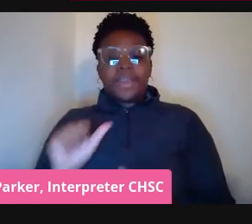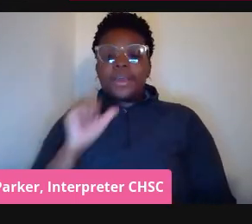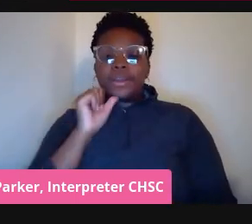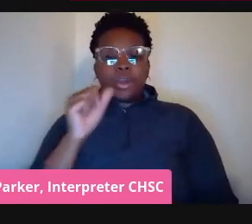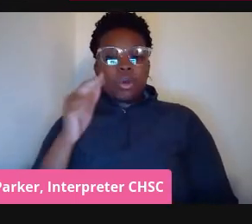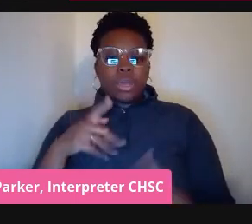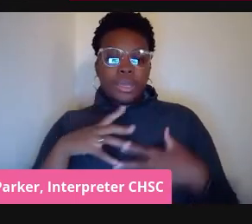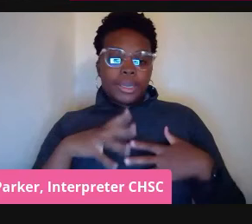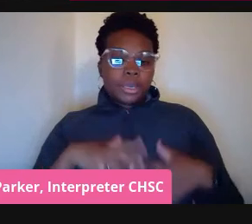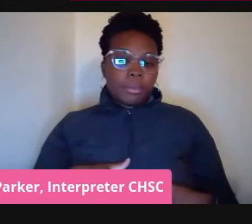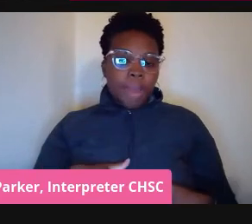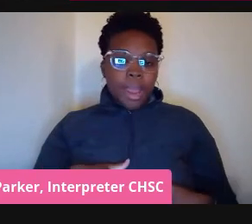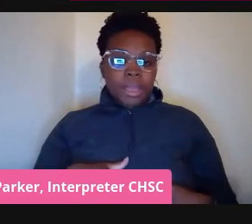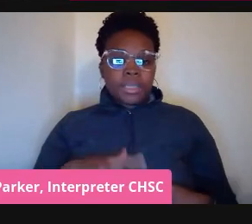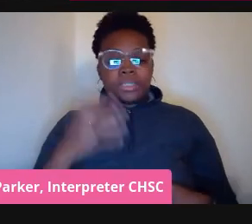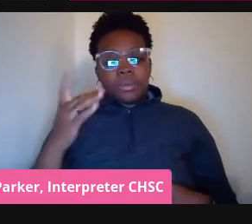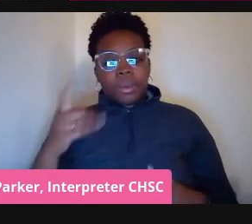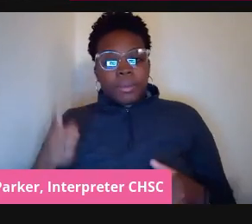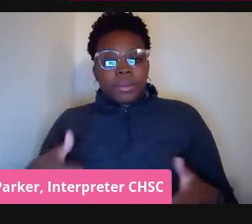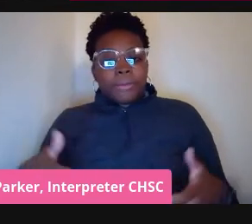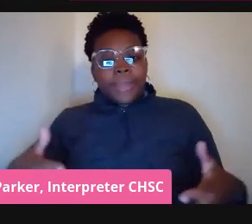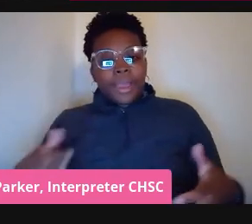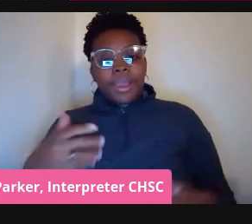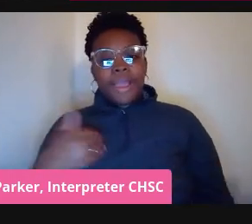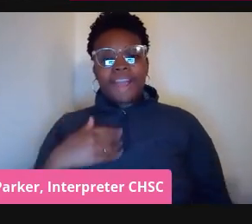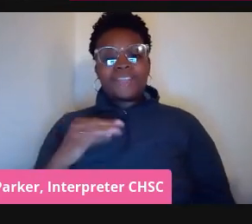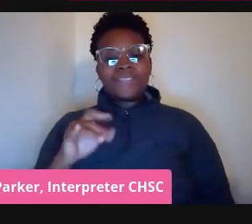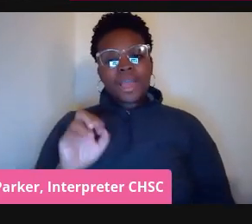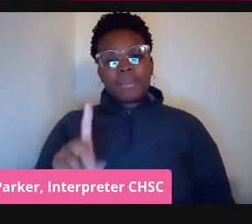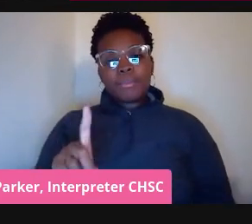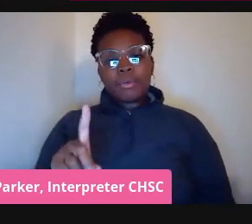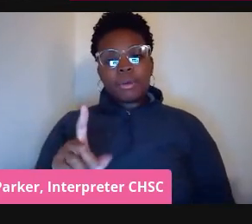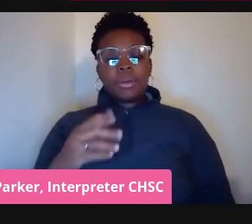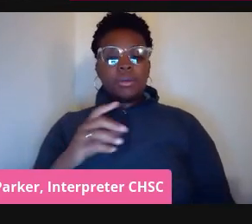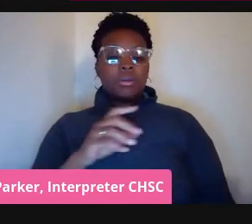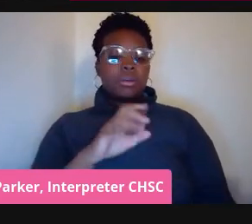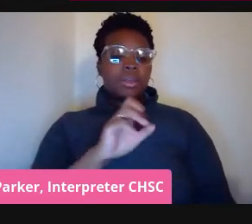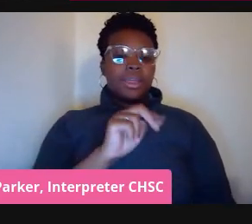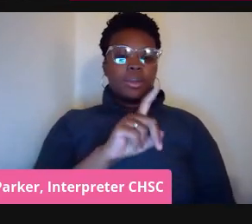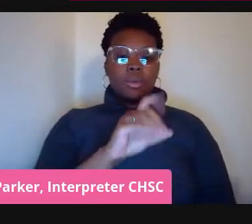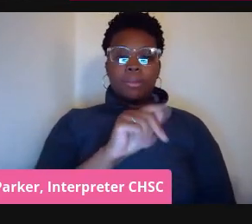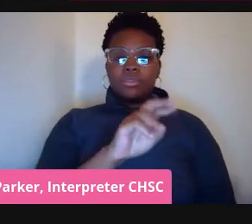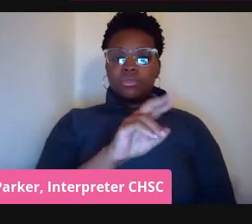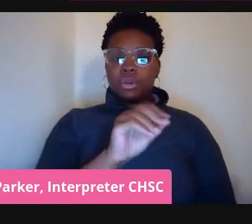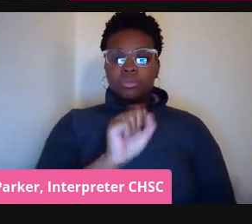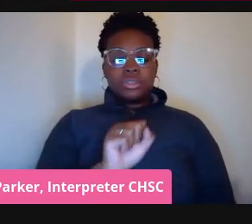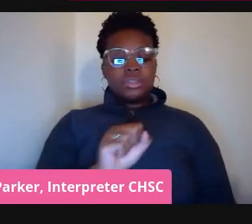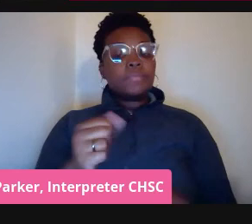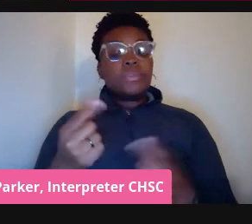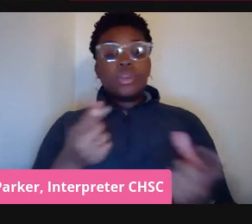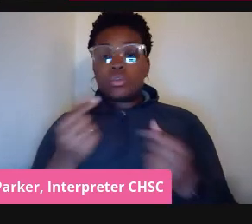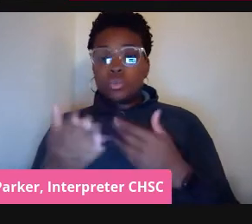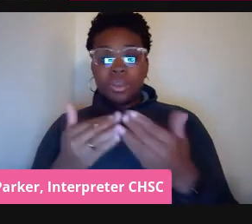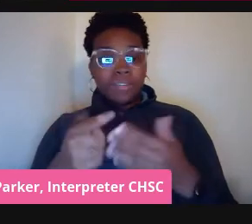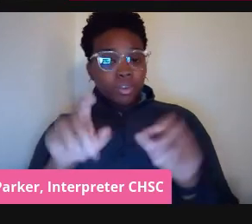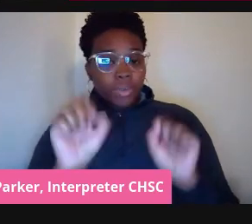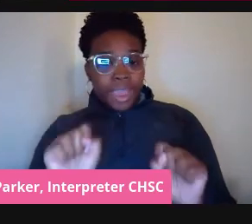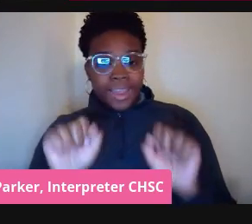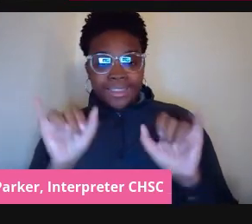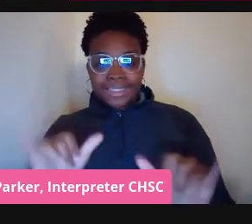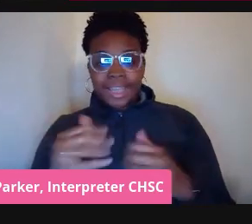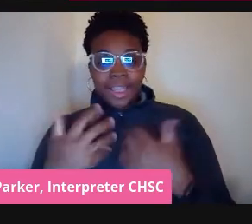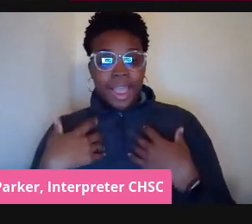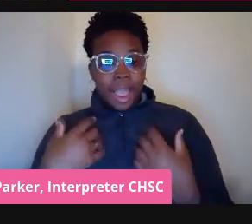have fibroids or endometriosis. Just do what you can. Do what you can to try to stay healthy. Watch those foods that produce